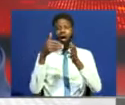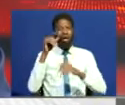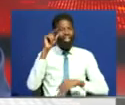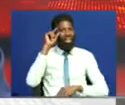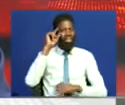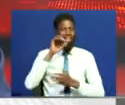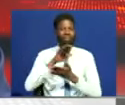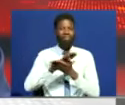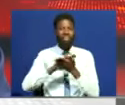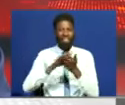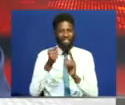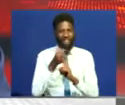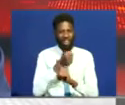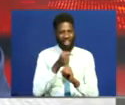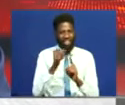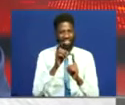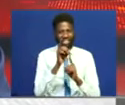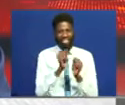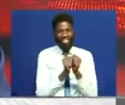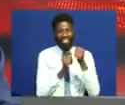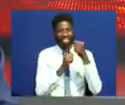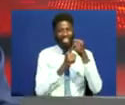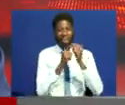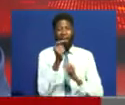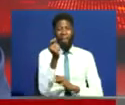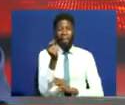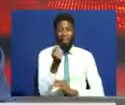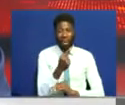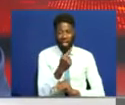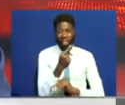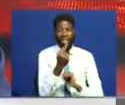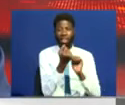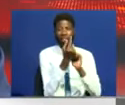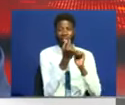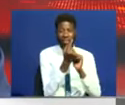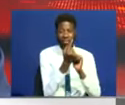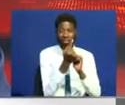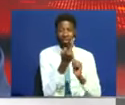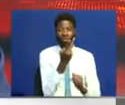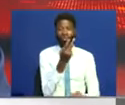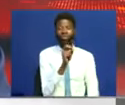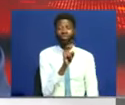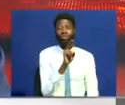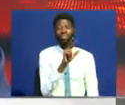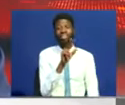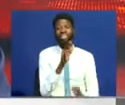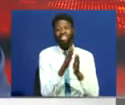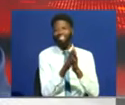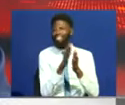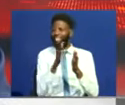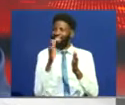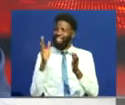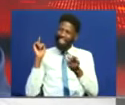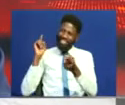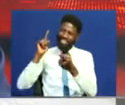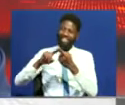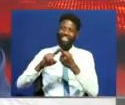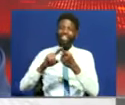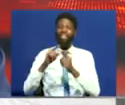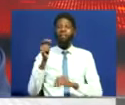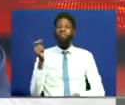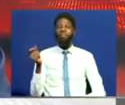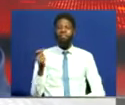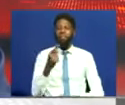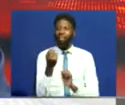10th December. Mm. And we did quite a number of activities telling everybody, we have seen